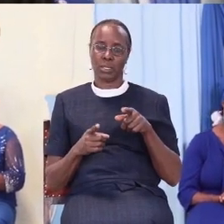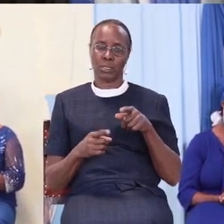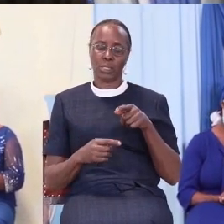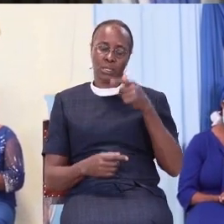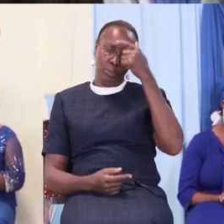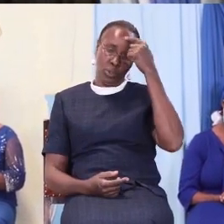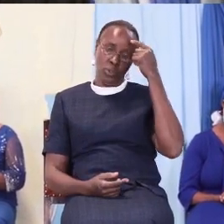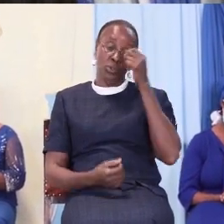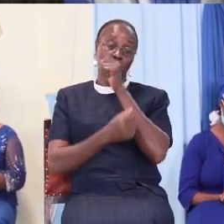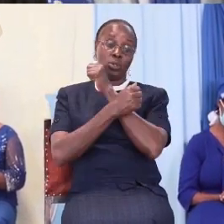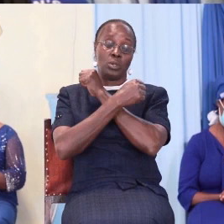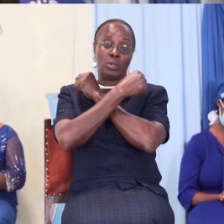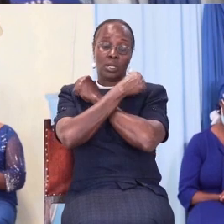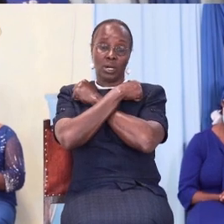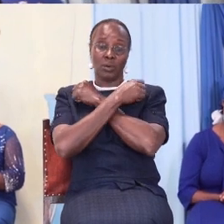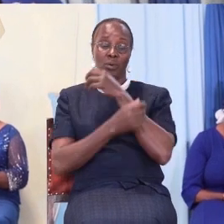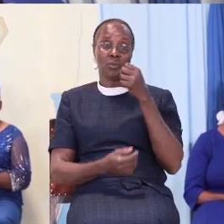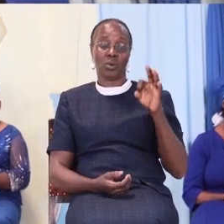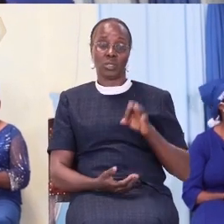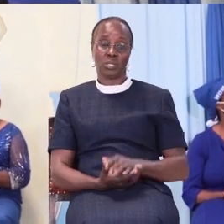not because of their righteousness.